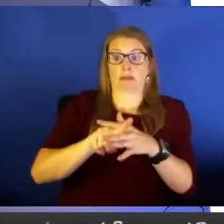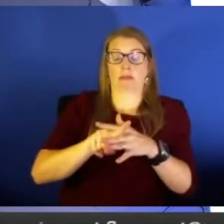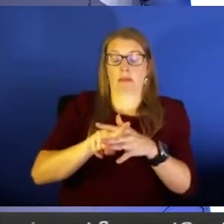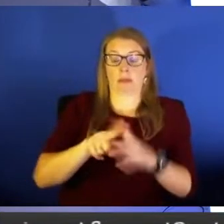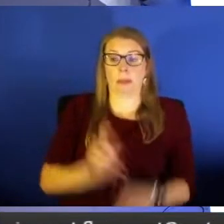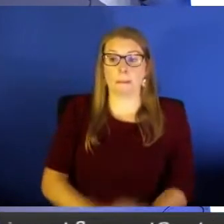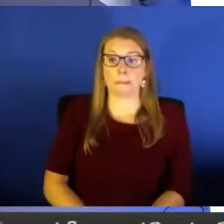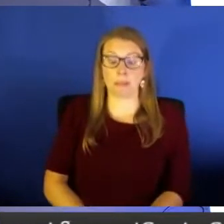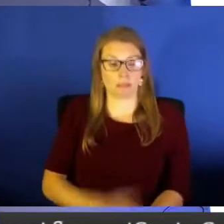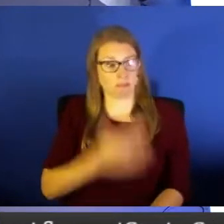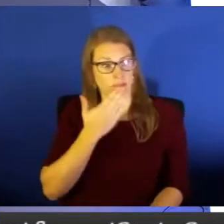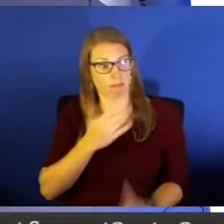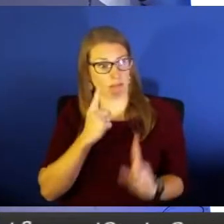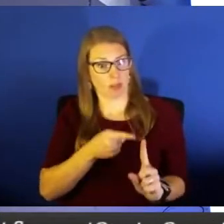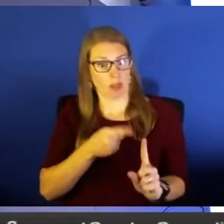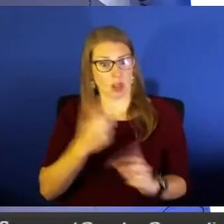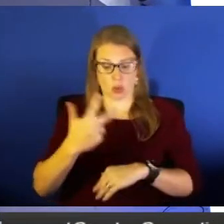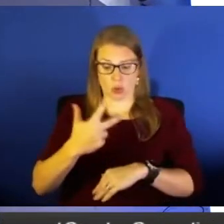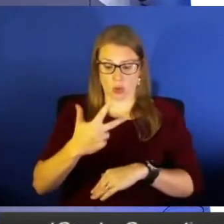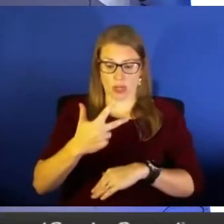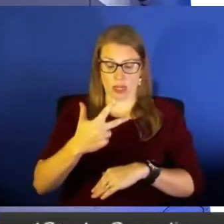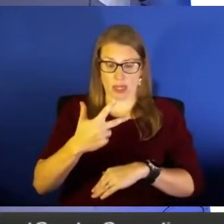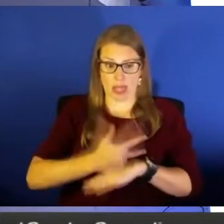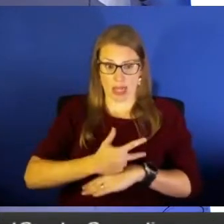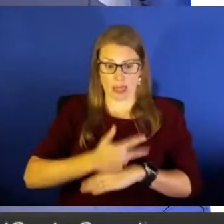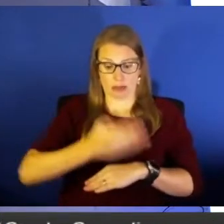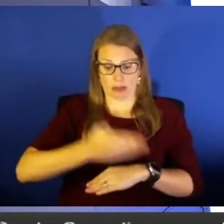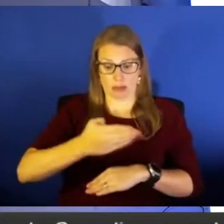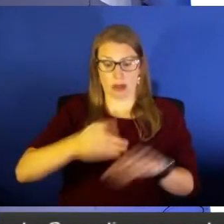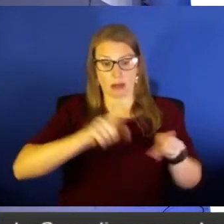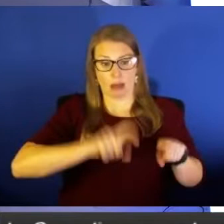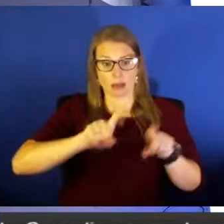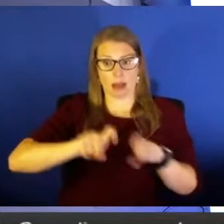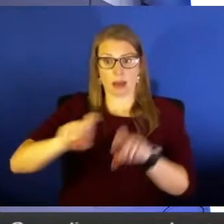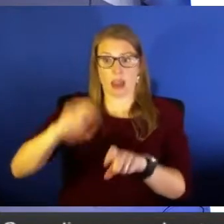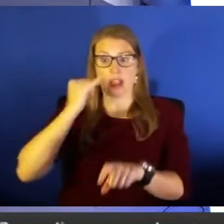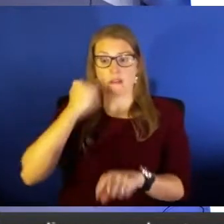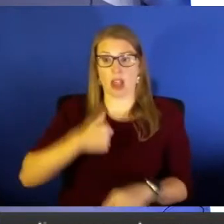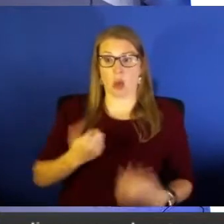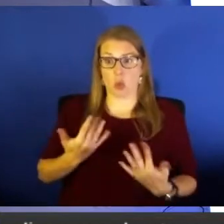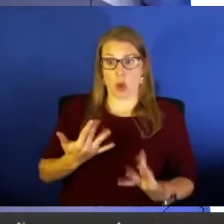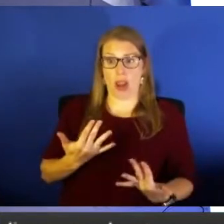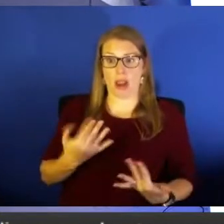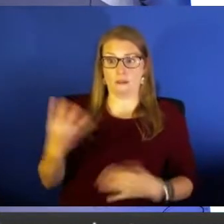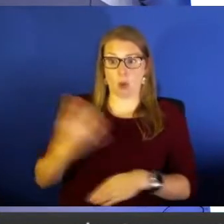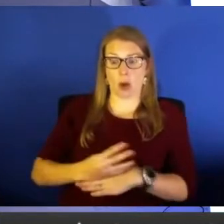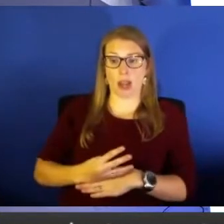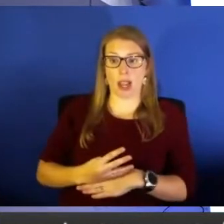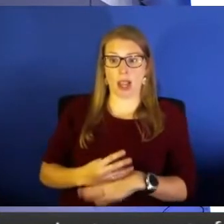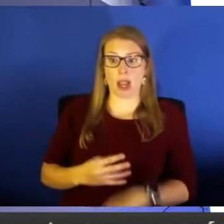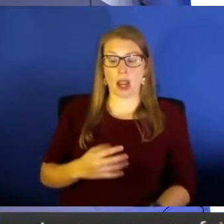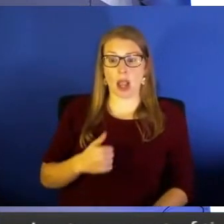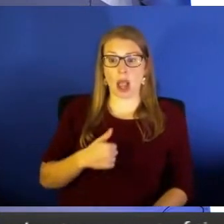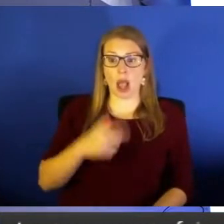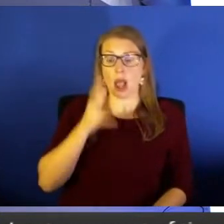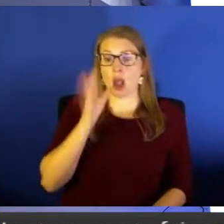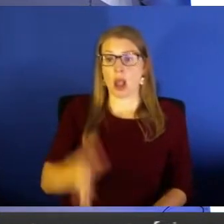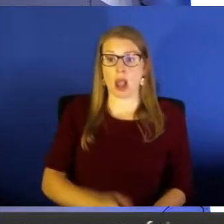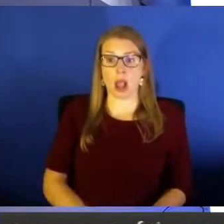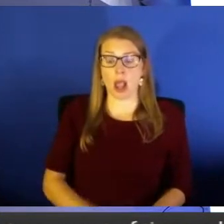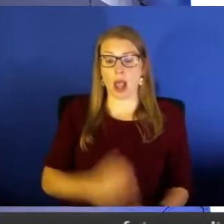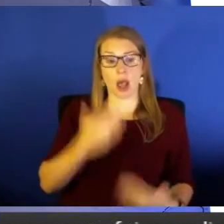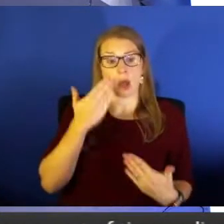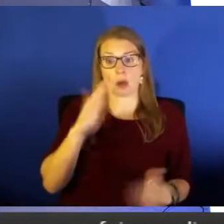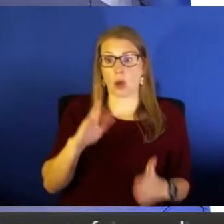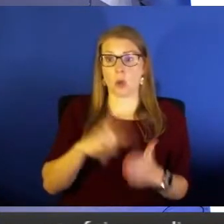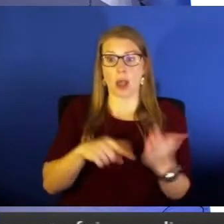3 at-home tests. They all came back negative. Had I waited, Dr. Hawkinson, had I waited 4 days, I would have, I don't know what would have happened to me, because